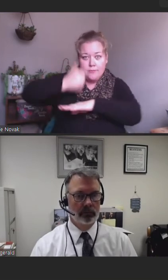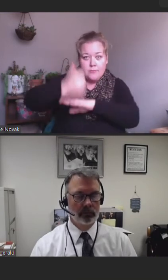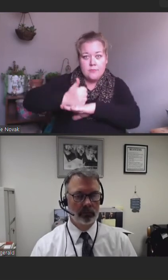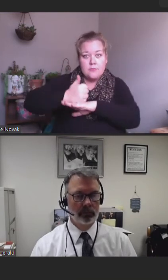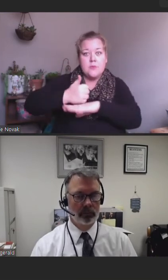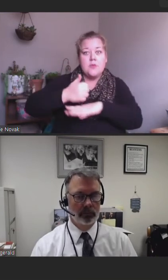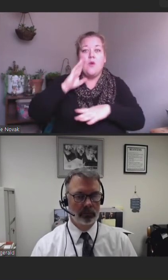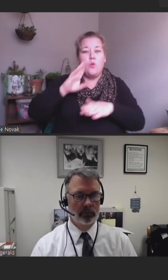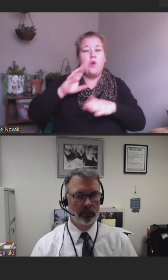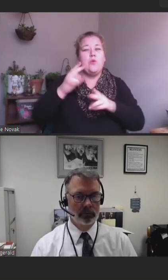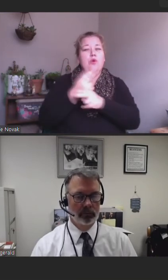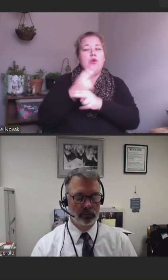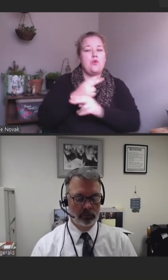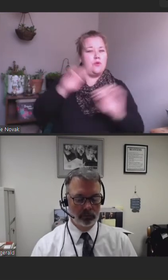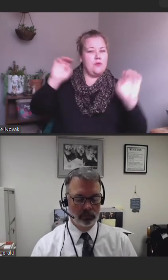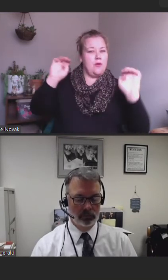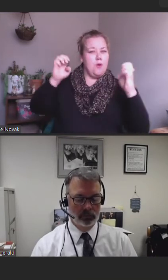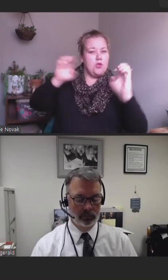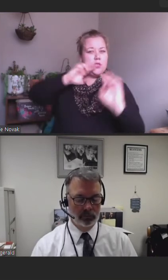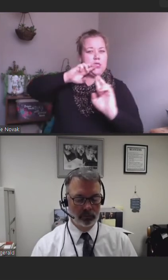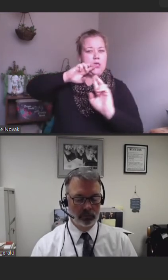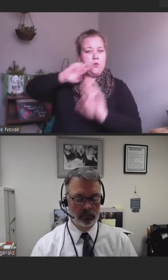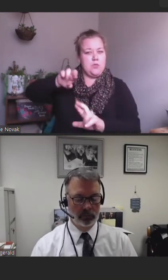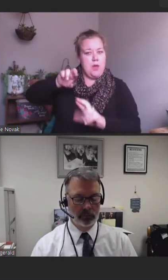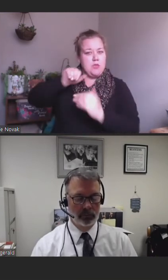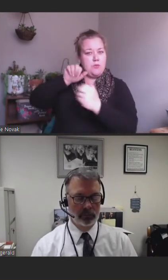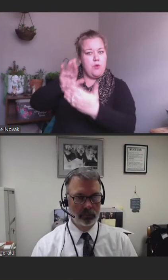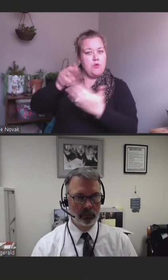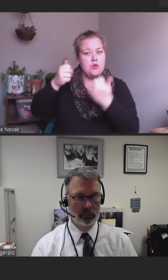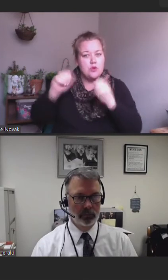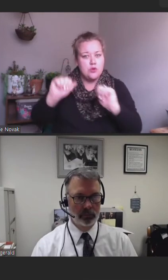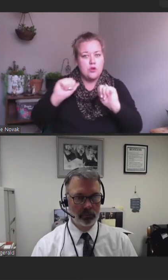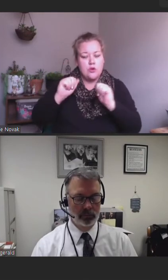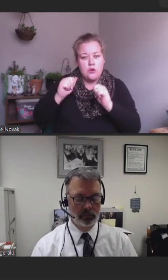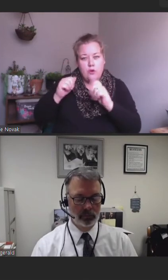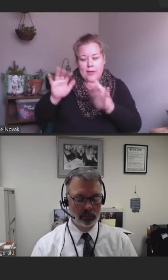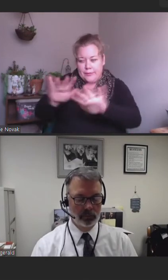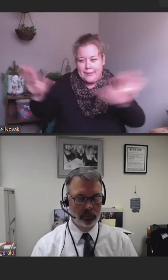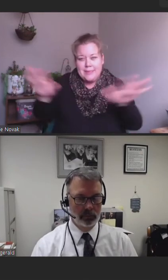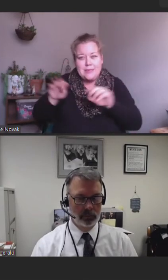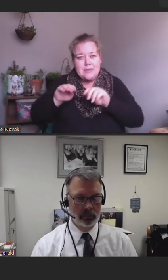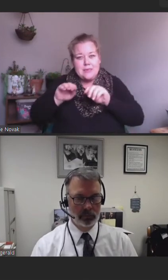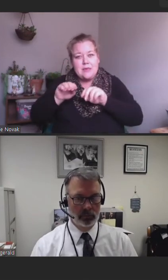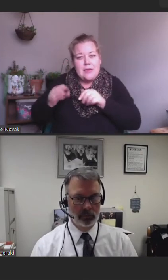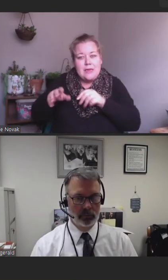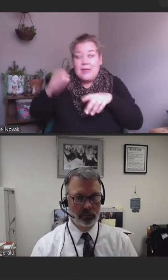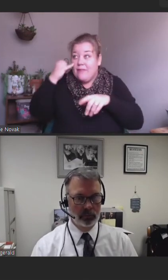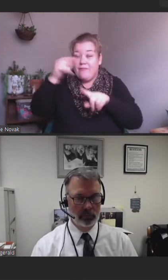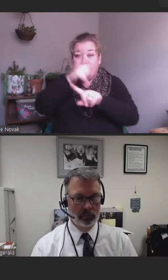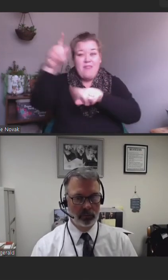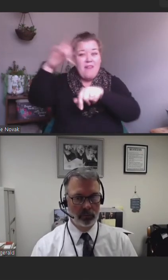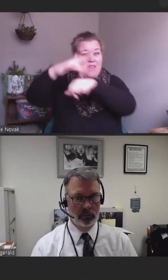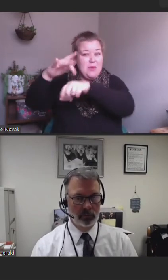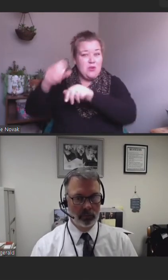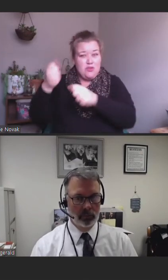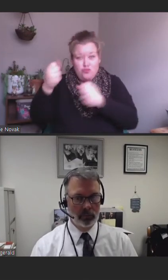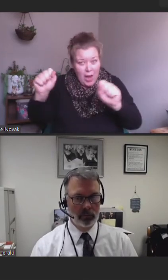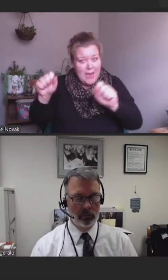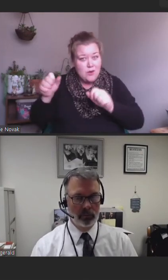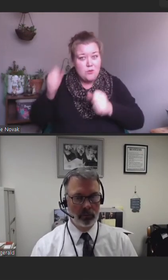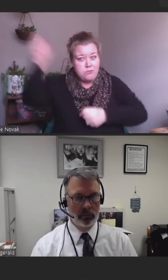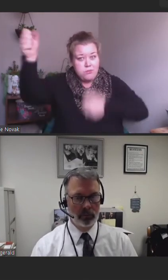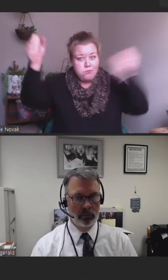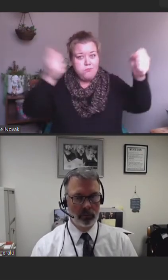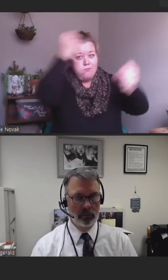emergency responses in our county and region to try to get as many people to as many other accepting hospitals as there were.